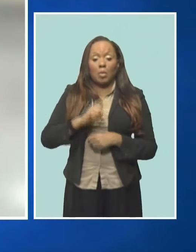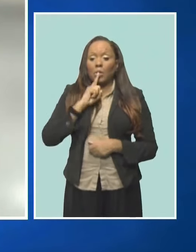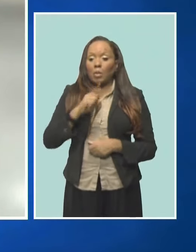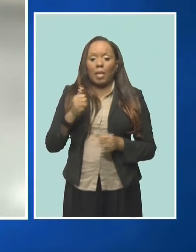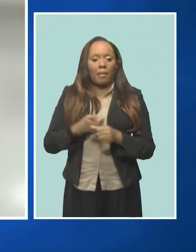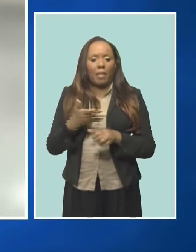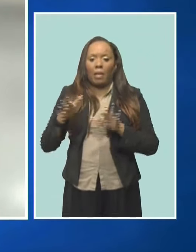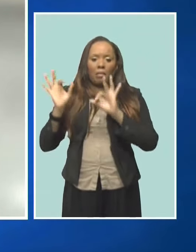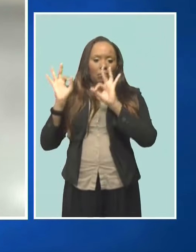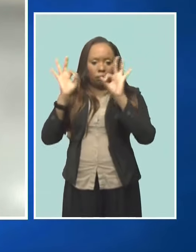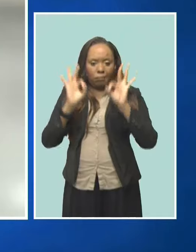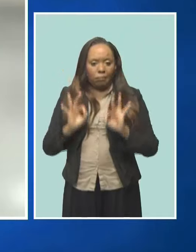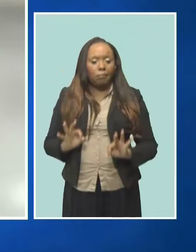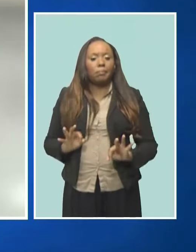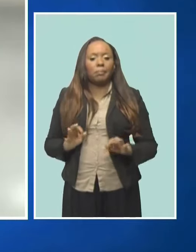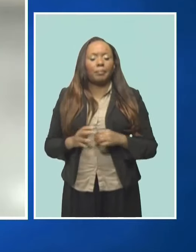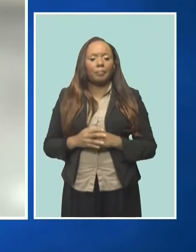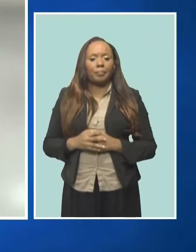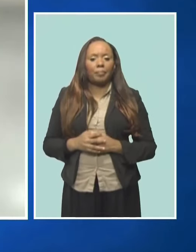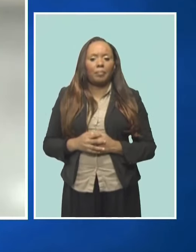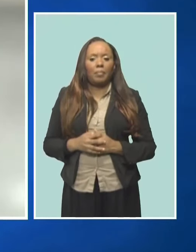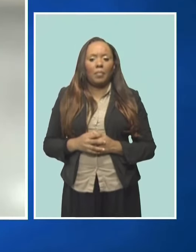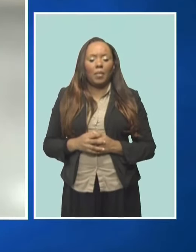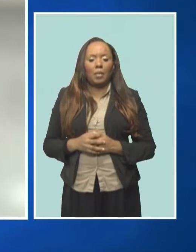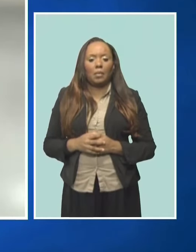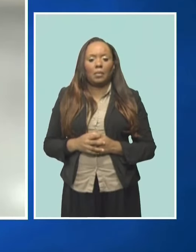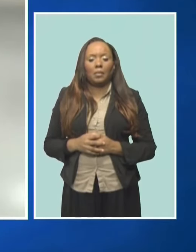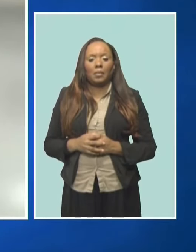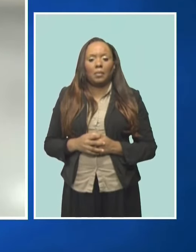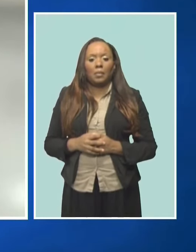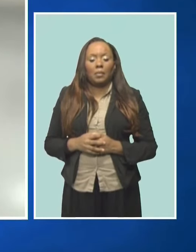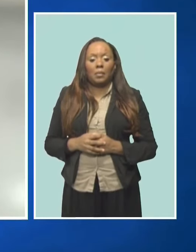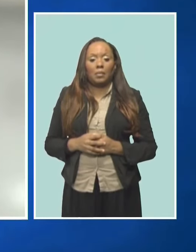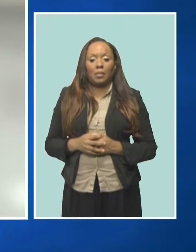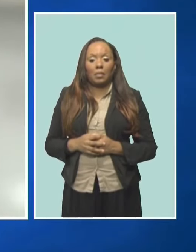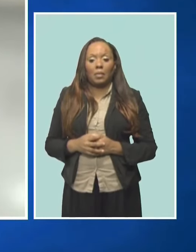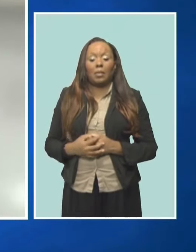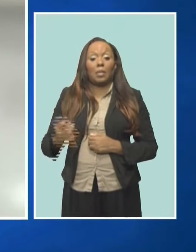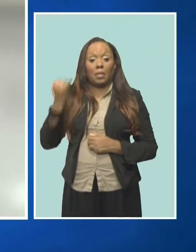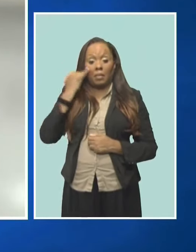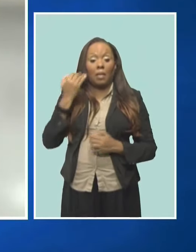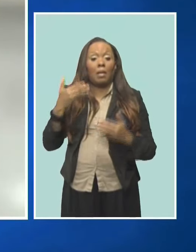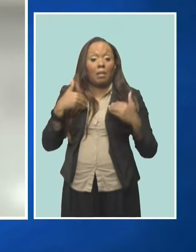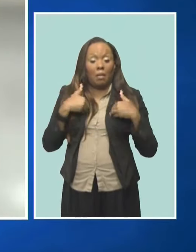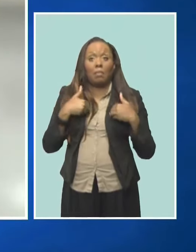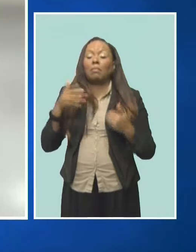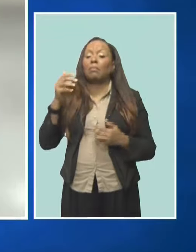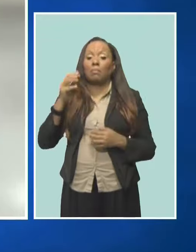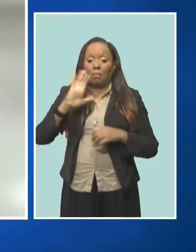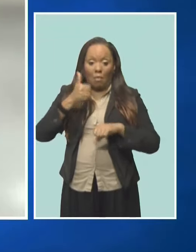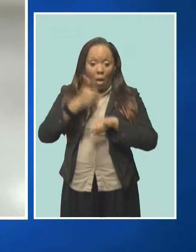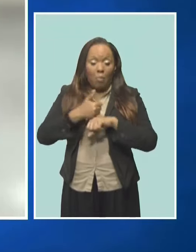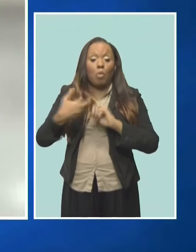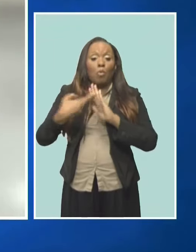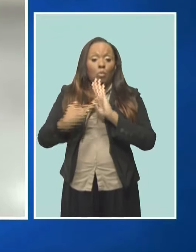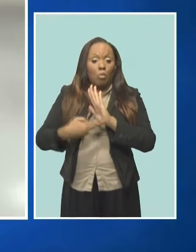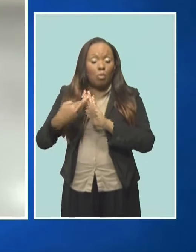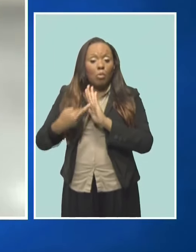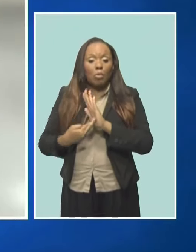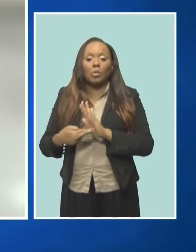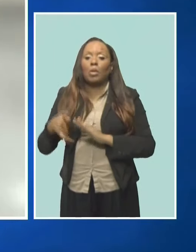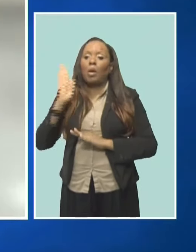shape. And I think that once we do have that, then we will be relatively safe, because the virus is